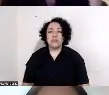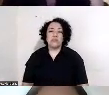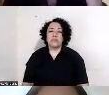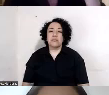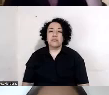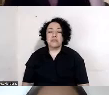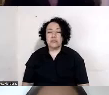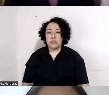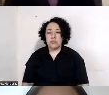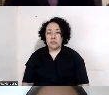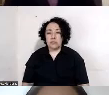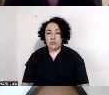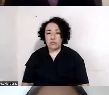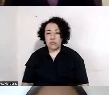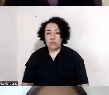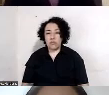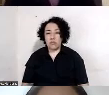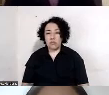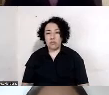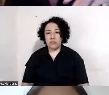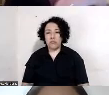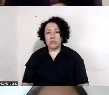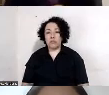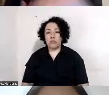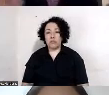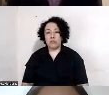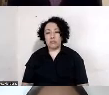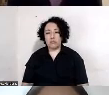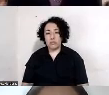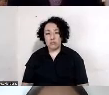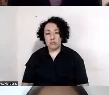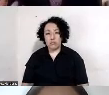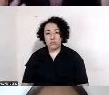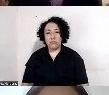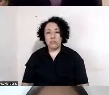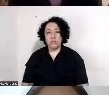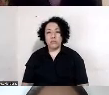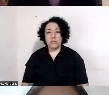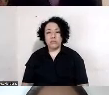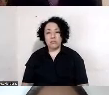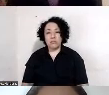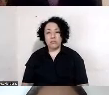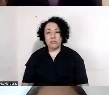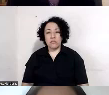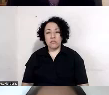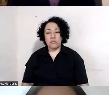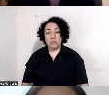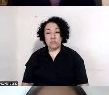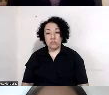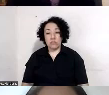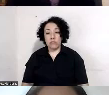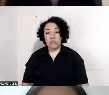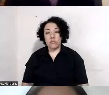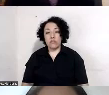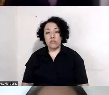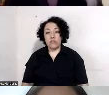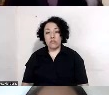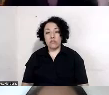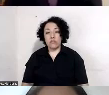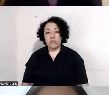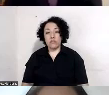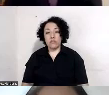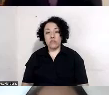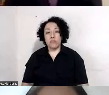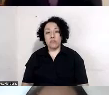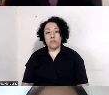they said that just going to classes ate up their social battery, and they needed to recharge. So